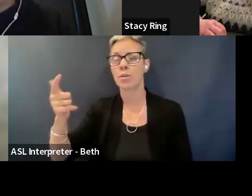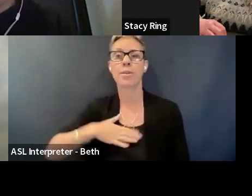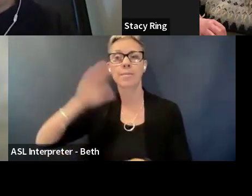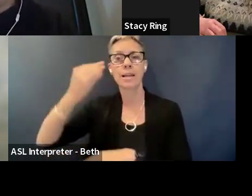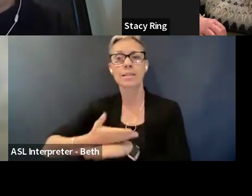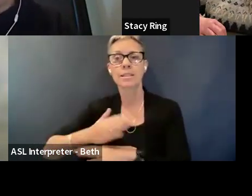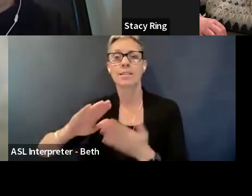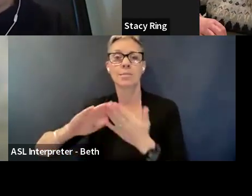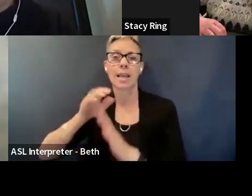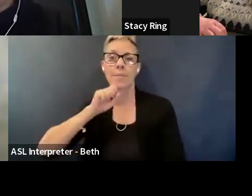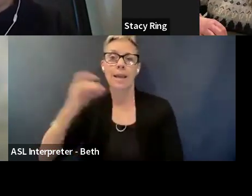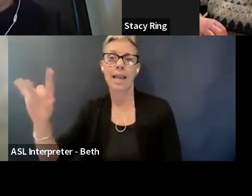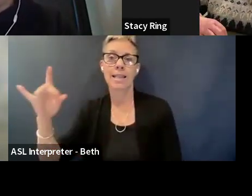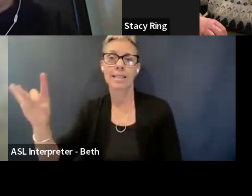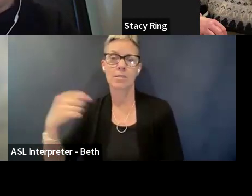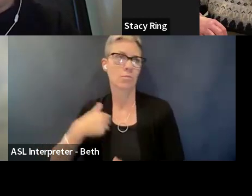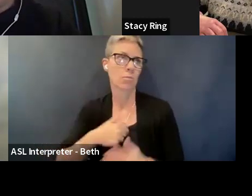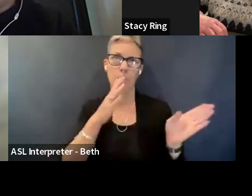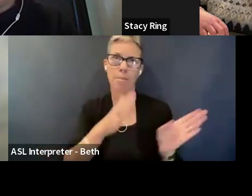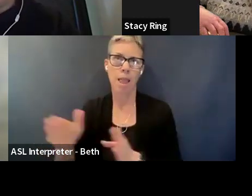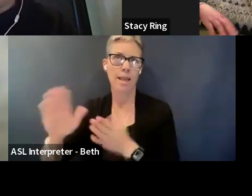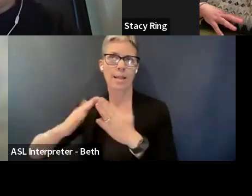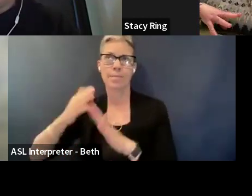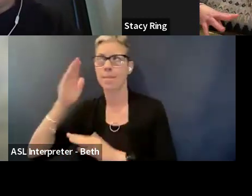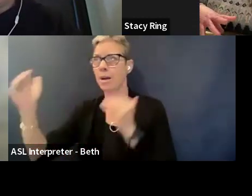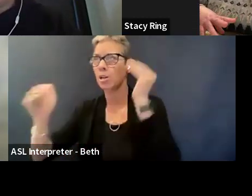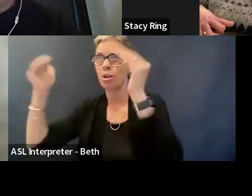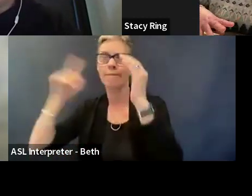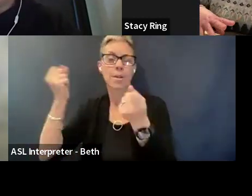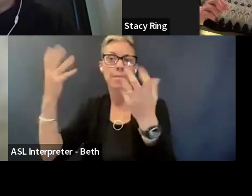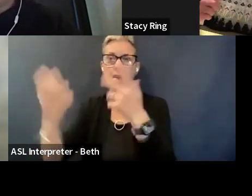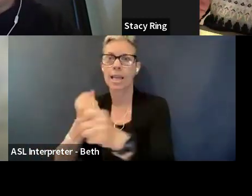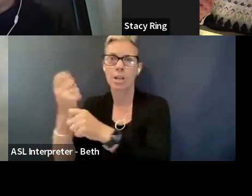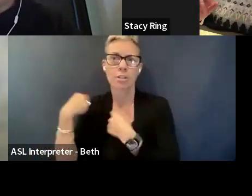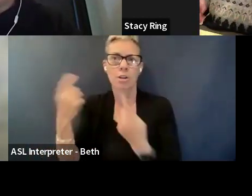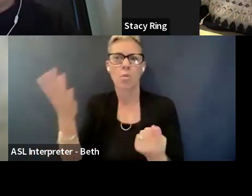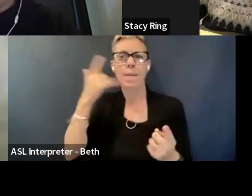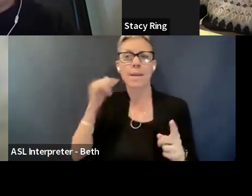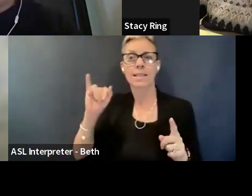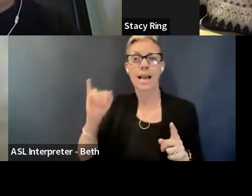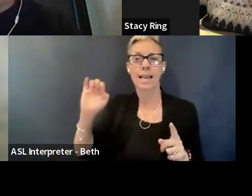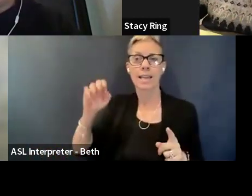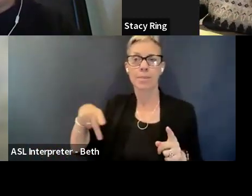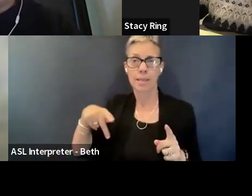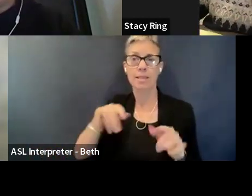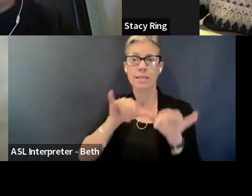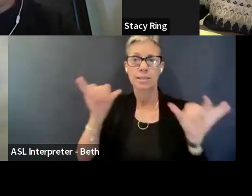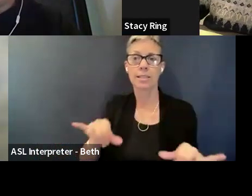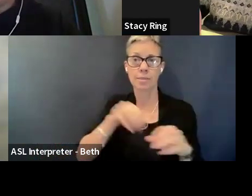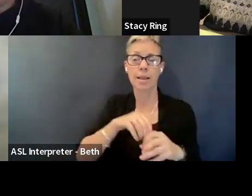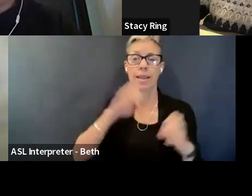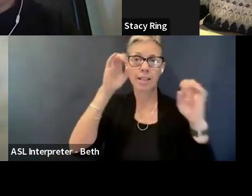for this transition into adulthood for many years because in the IEP system, the Individualized Education Plan